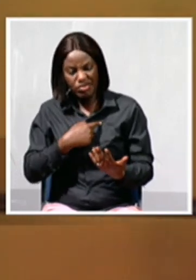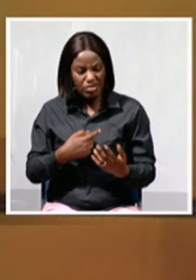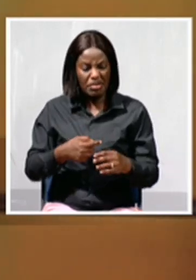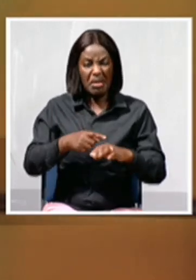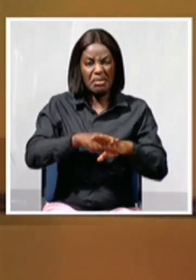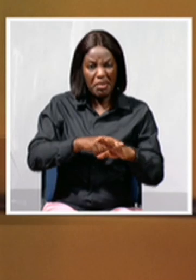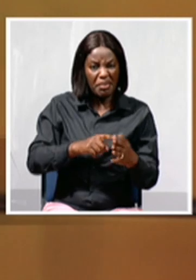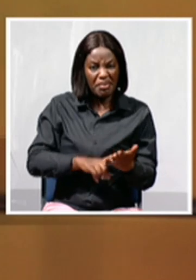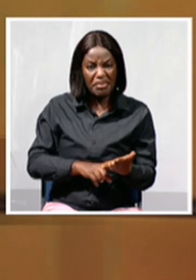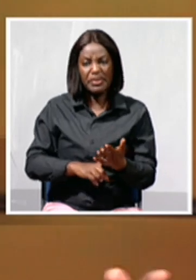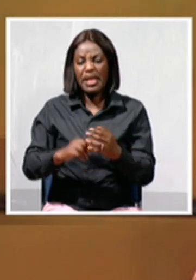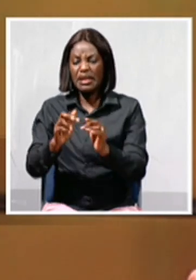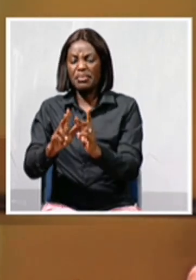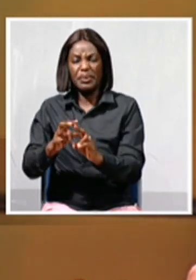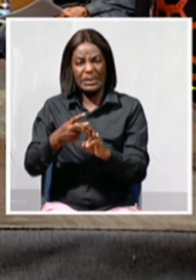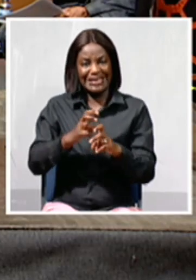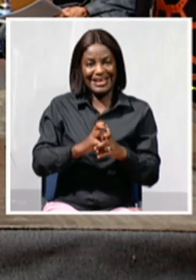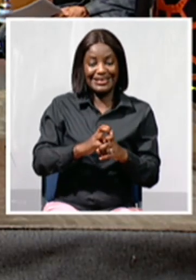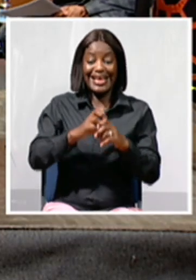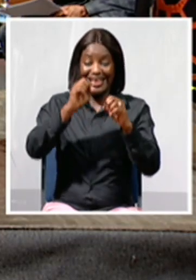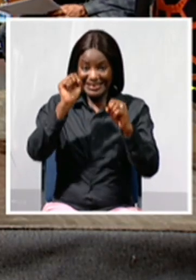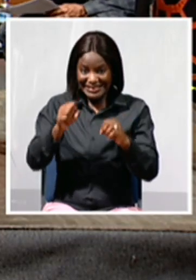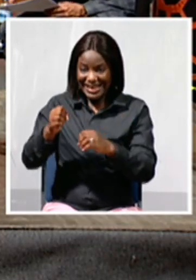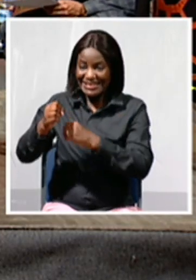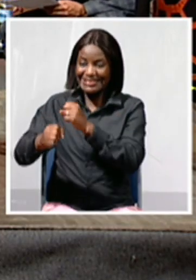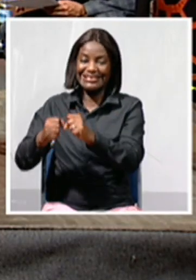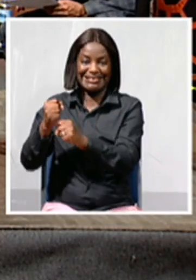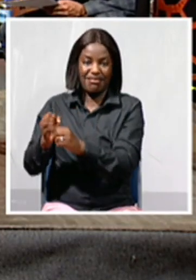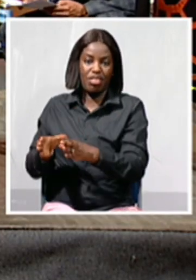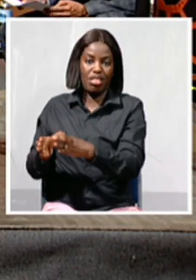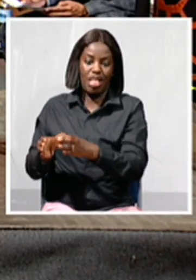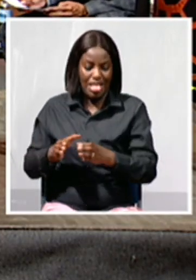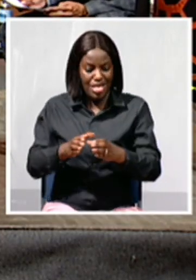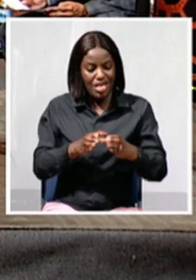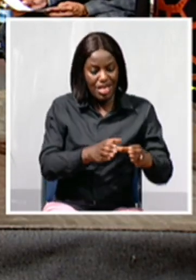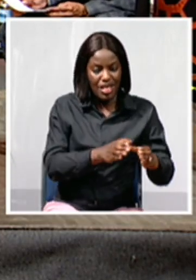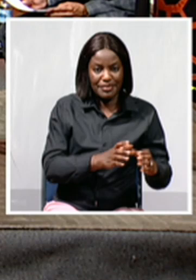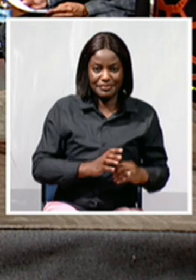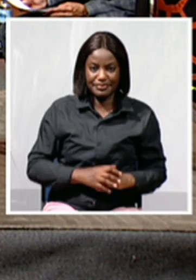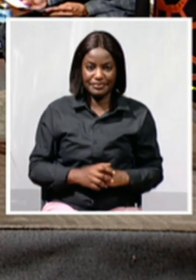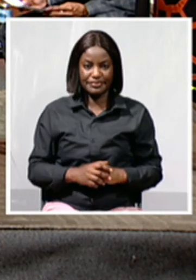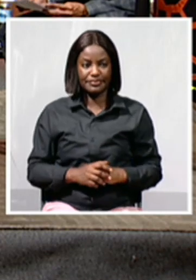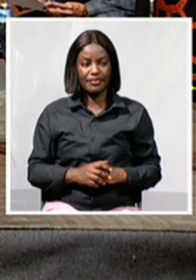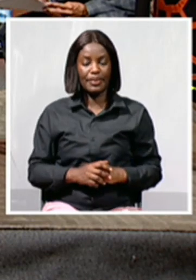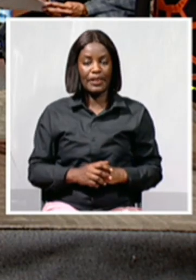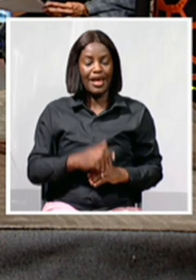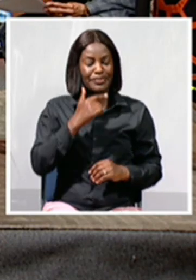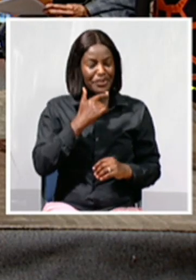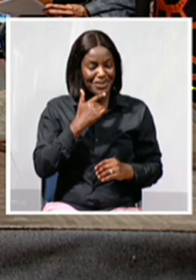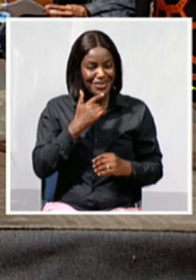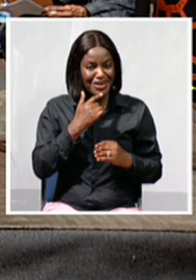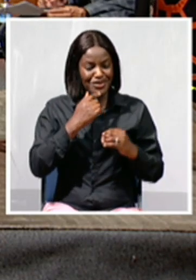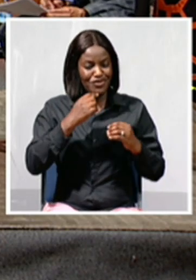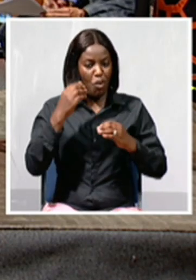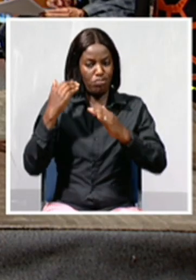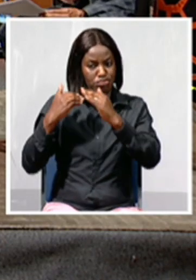know. And also settling the age. And settling the age. Thank you for the overview. I'm sure we'll get into more particulars during the course of our conversation this evening.